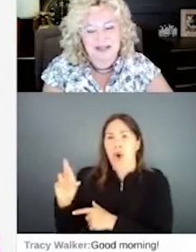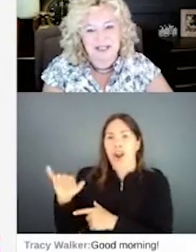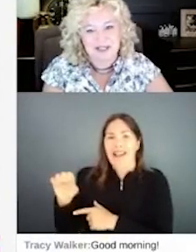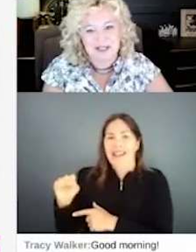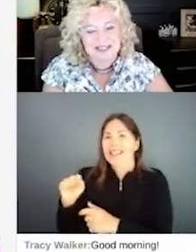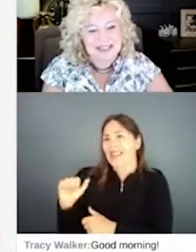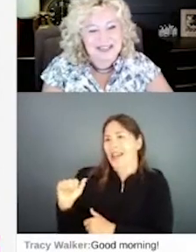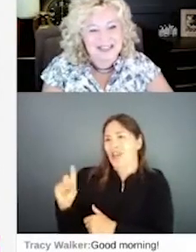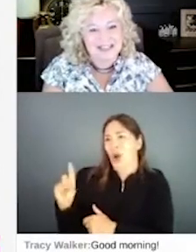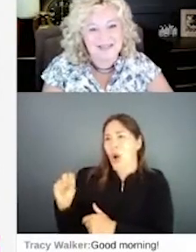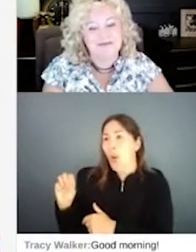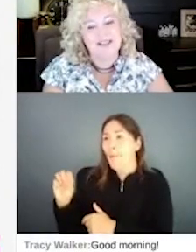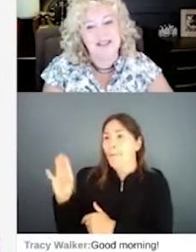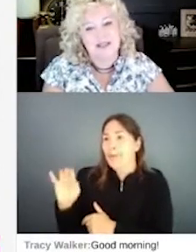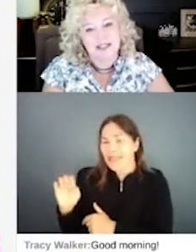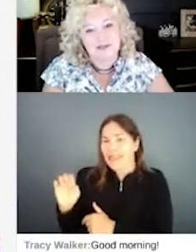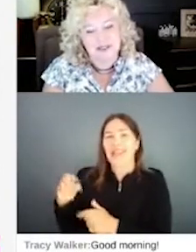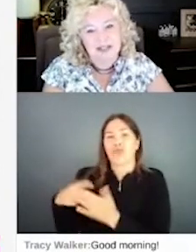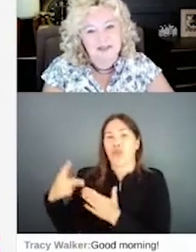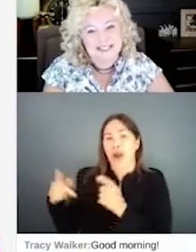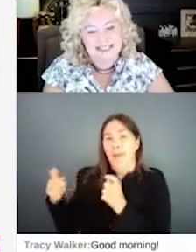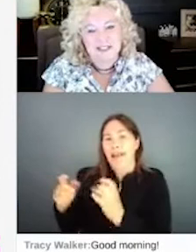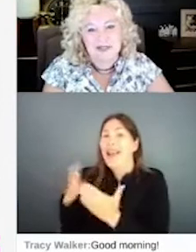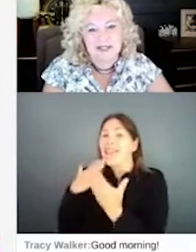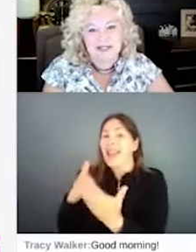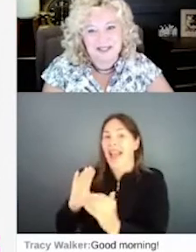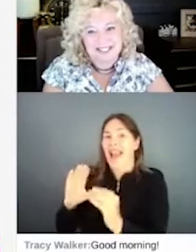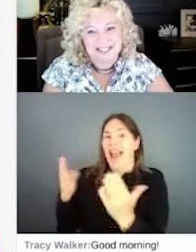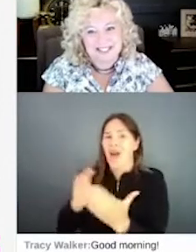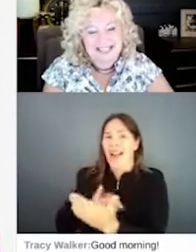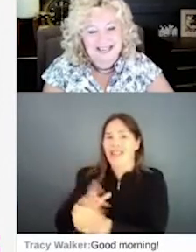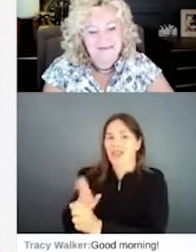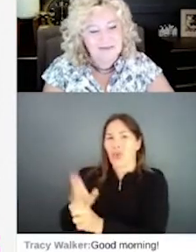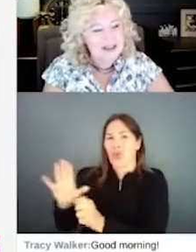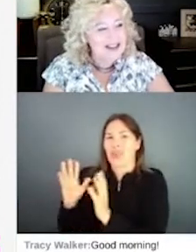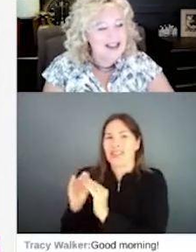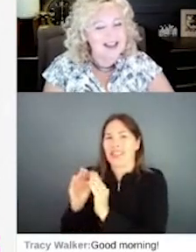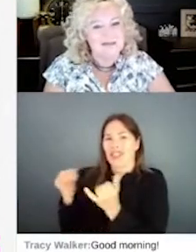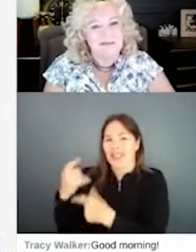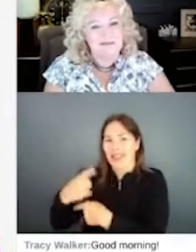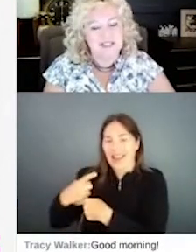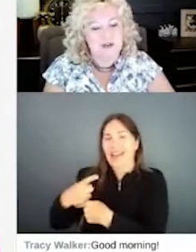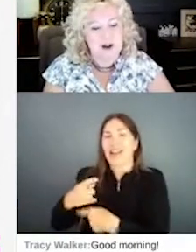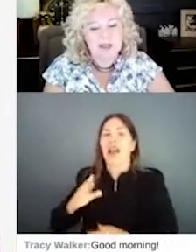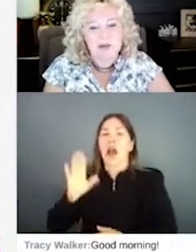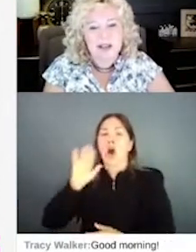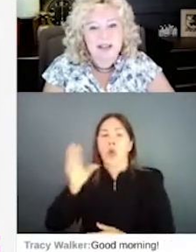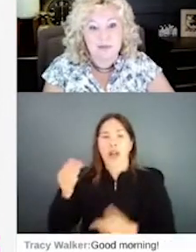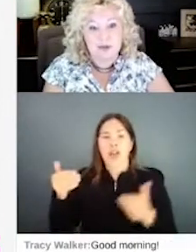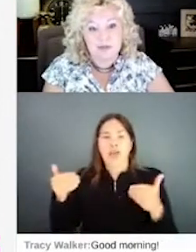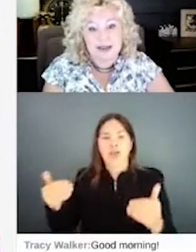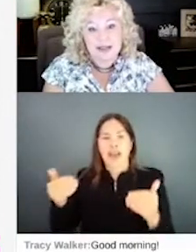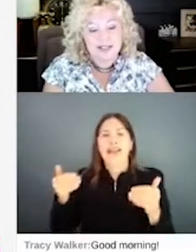manager. And thank you, Dennis, for allowing us to join in on your session today. So I'm going to go ahead and put